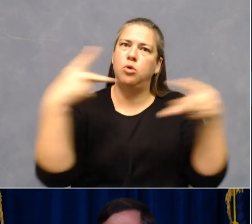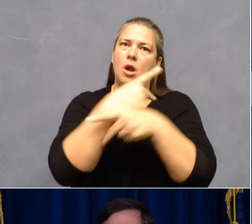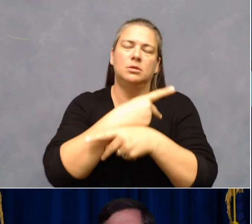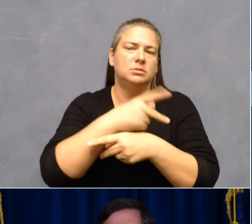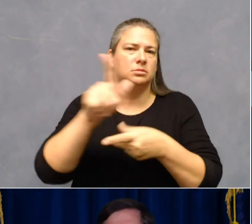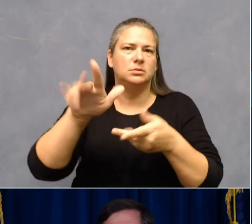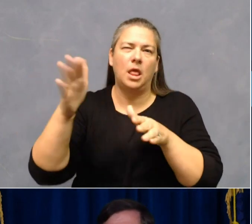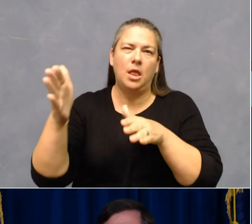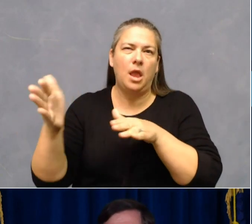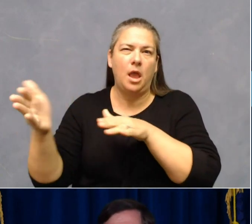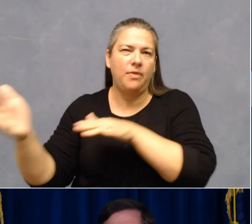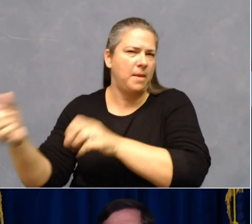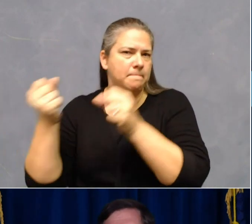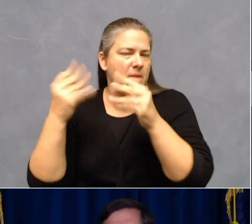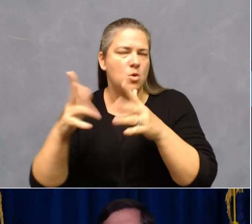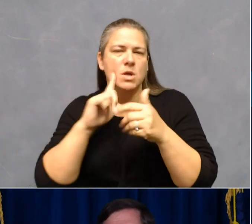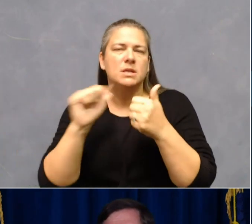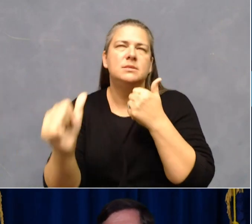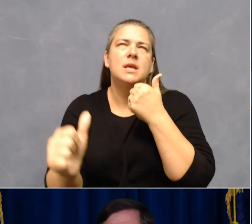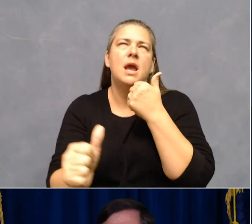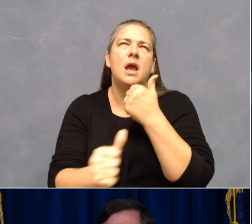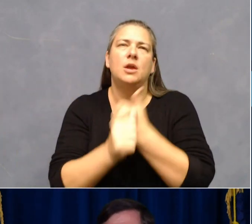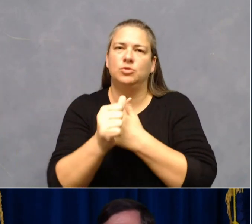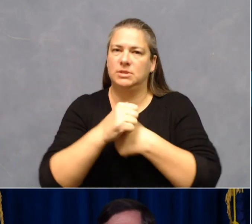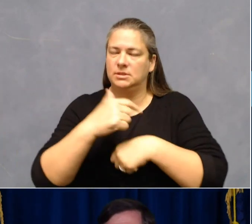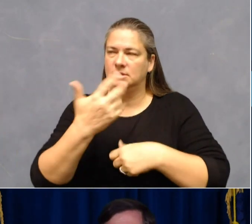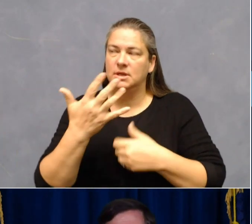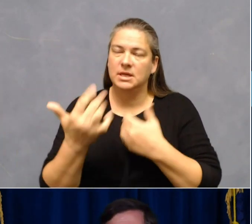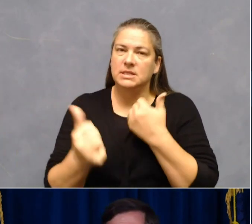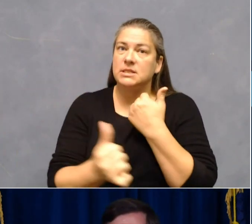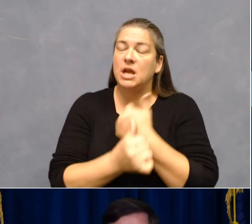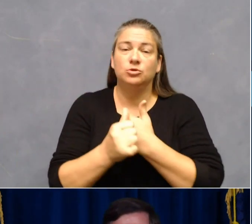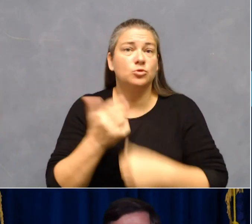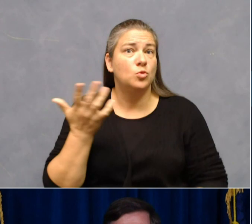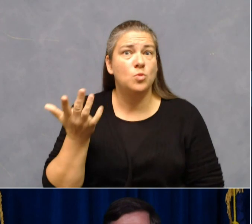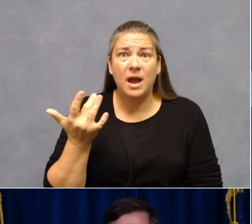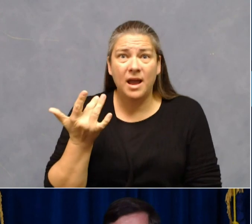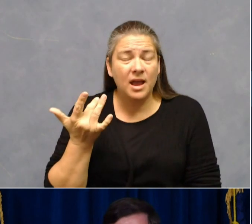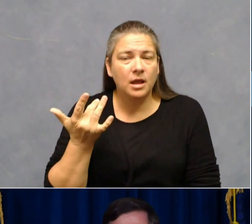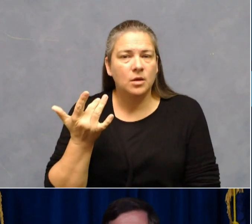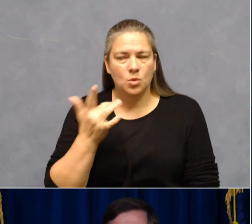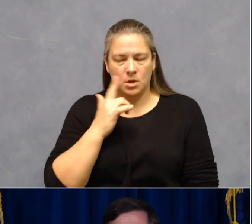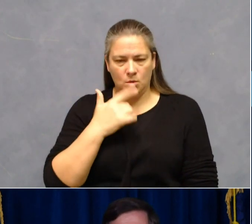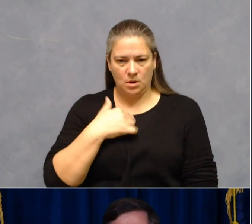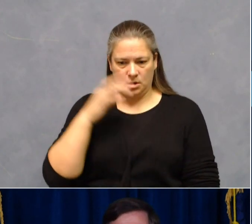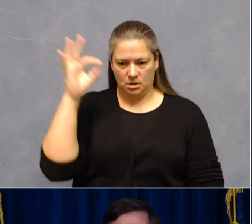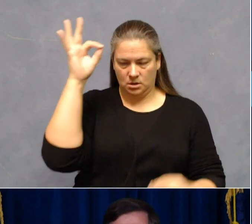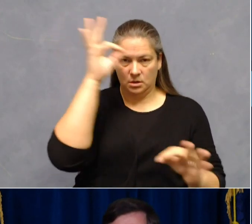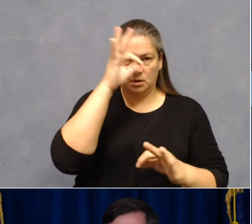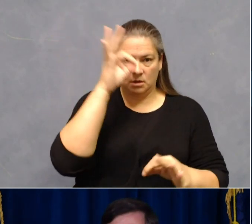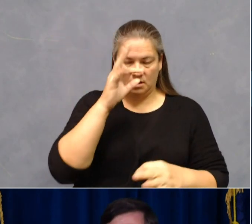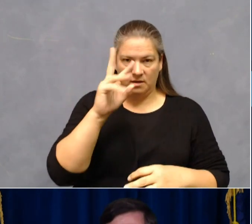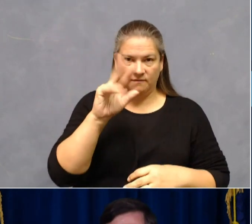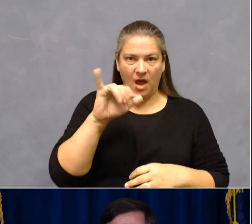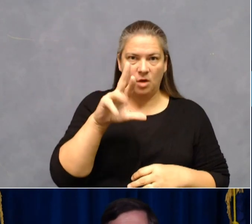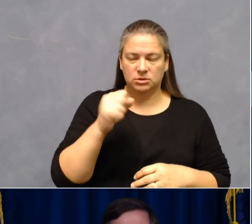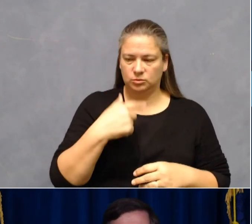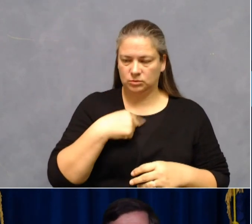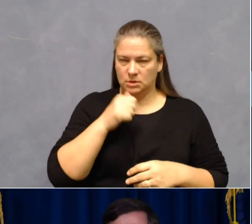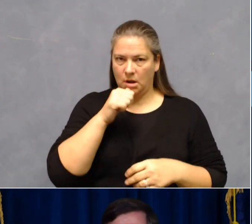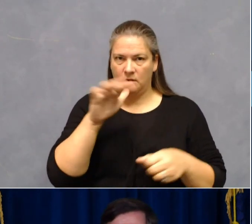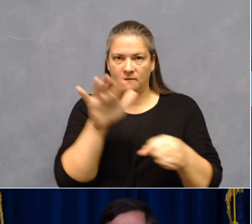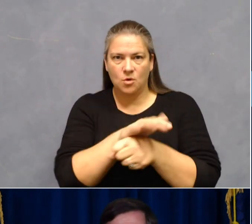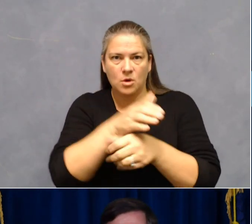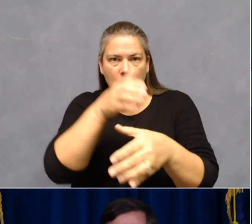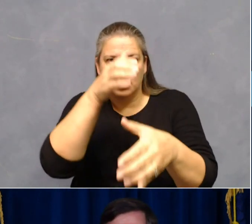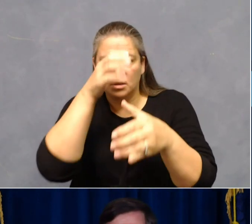very dangerous time. And it was a very dangerous time because we didn't know a lot about the virus. We didn't